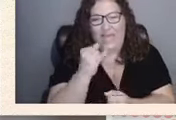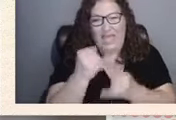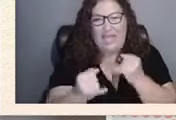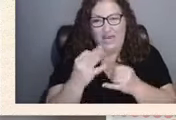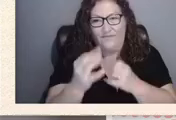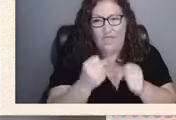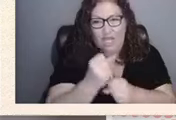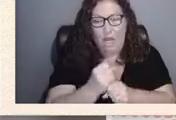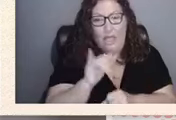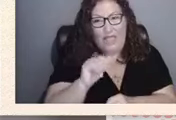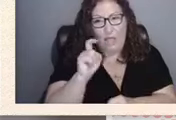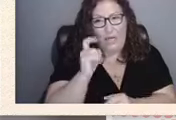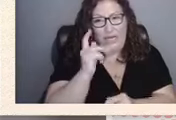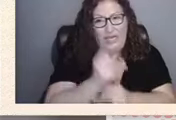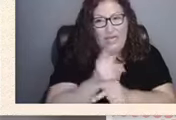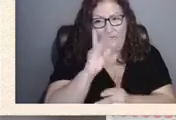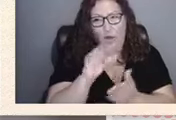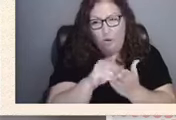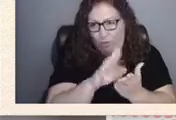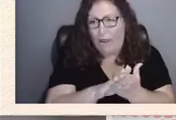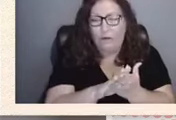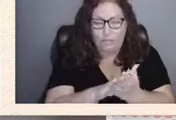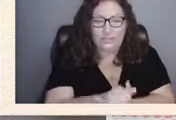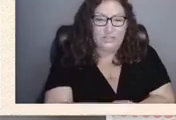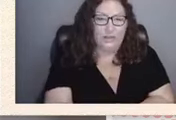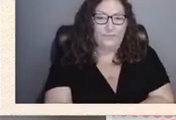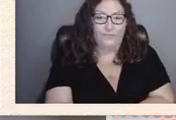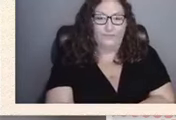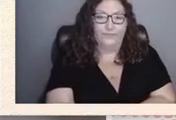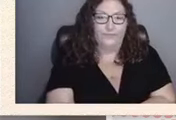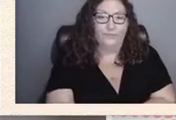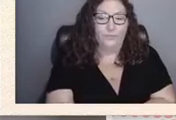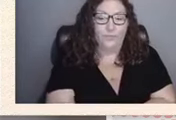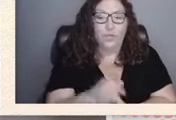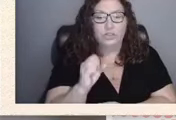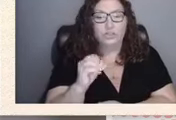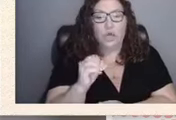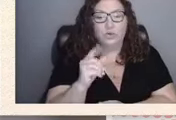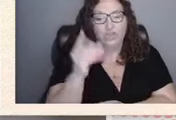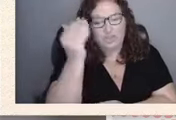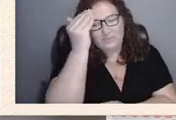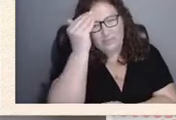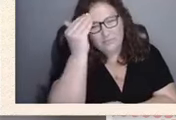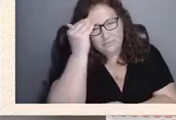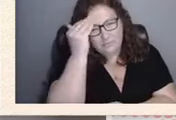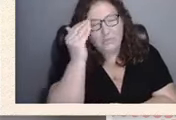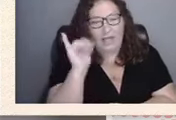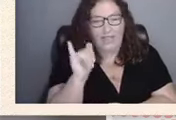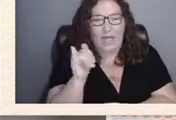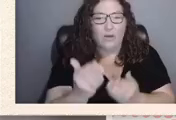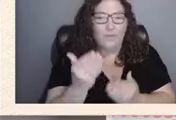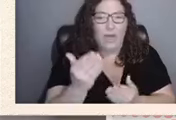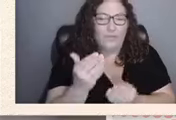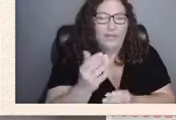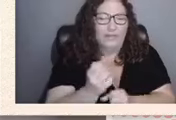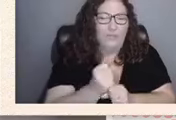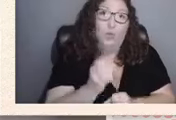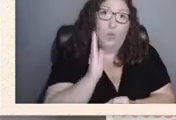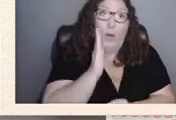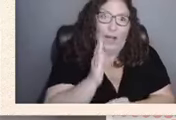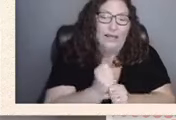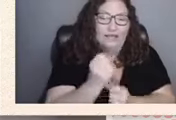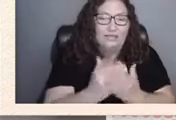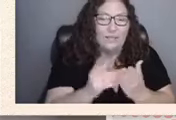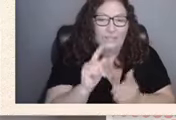to hold on for your records. And so you just be wary that you might receive some tax documentation, or Social